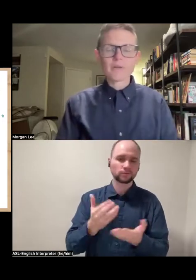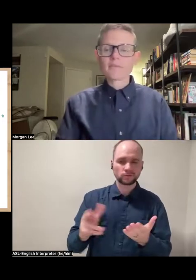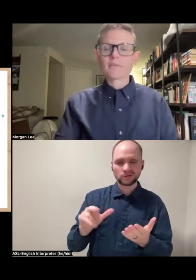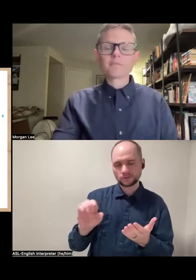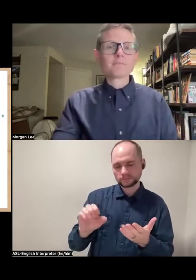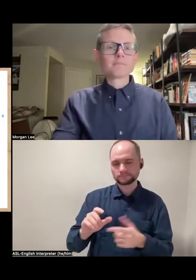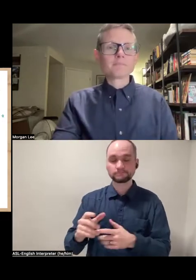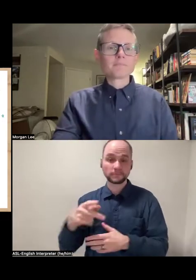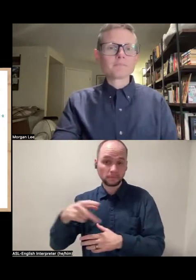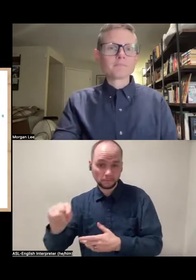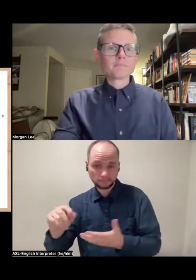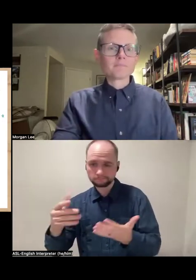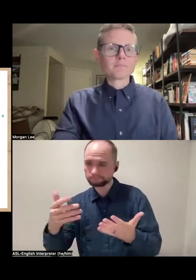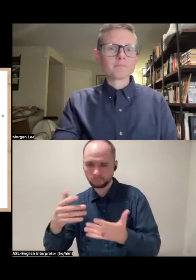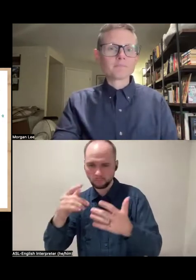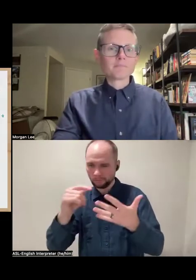etc.